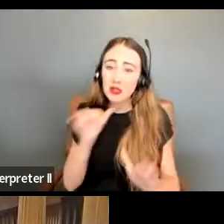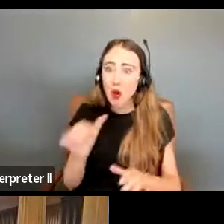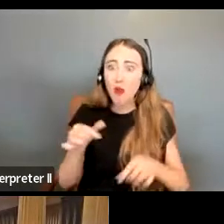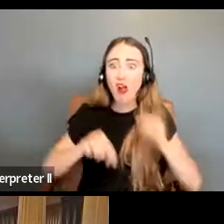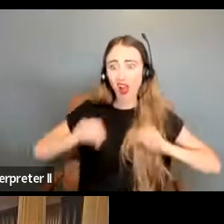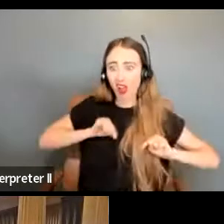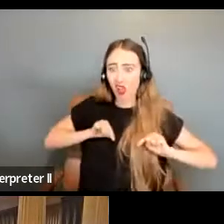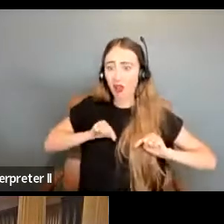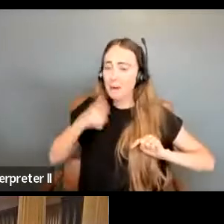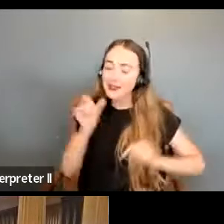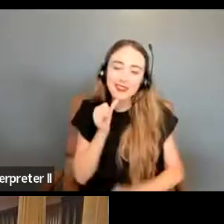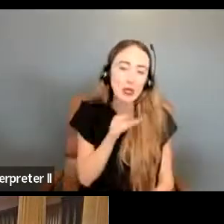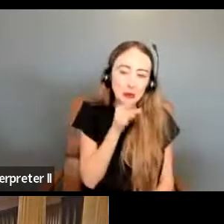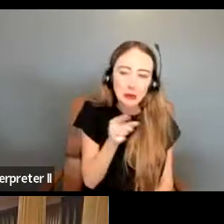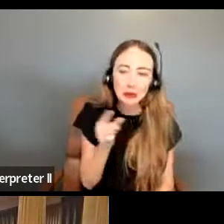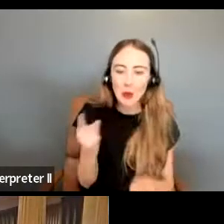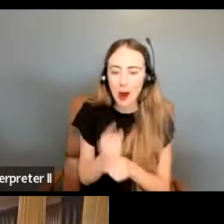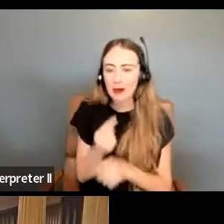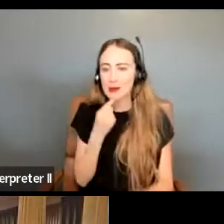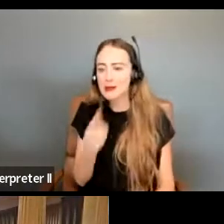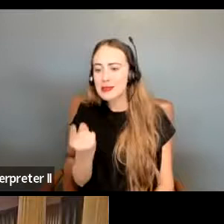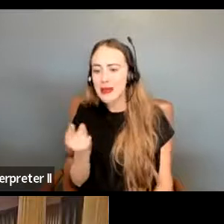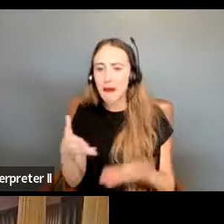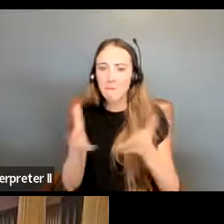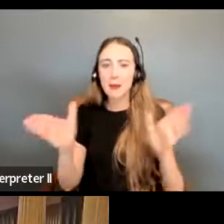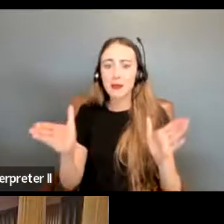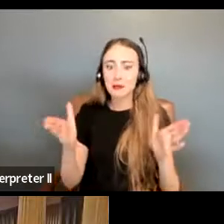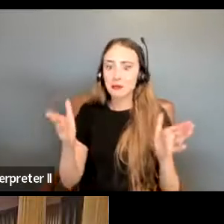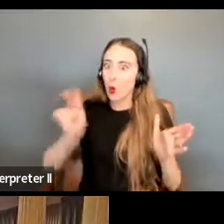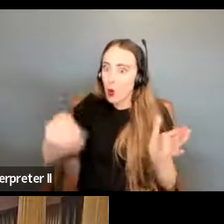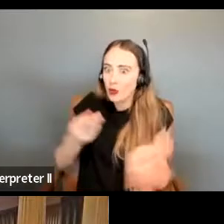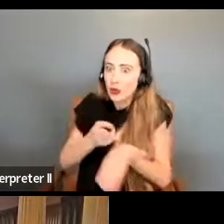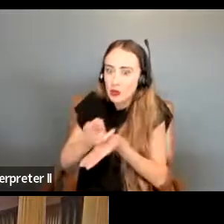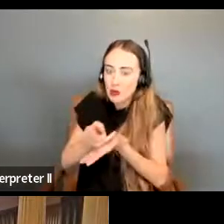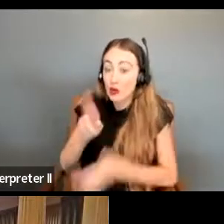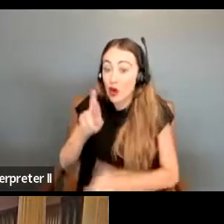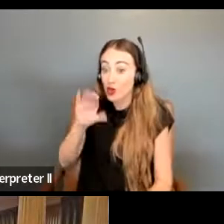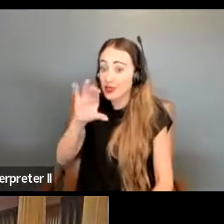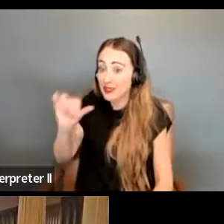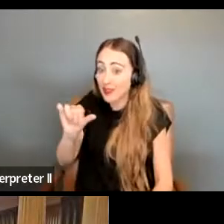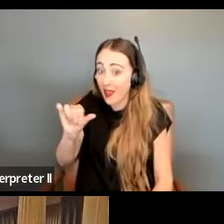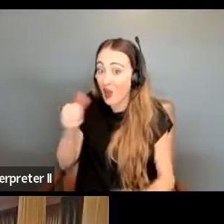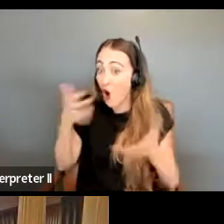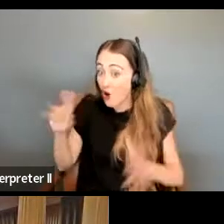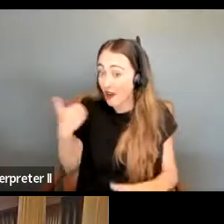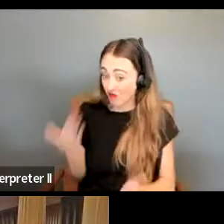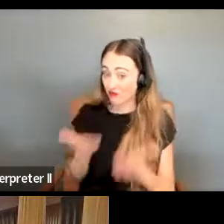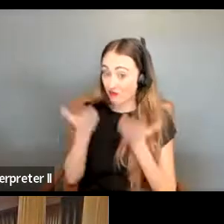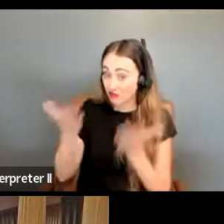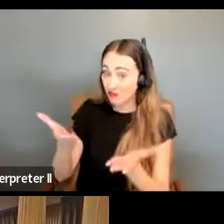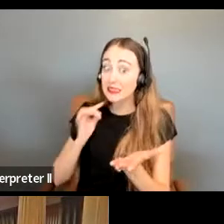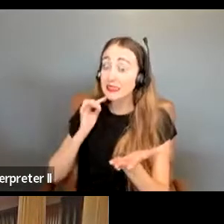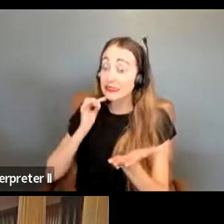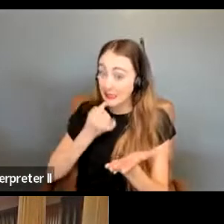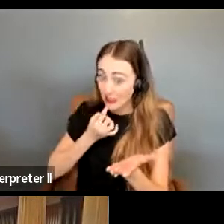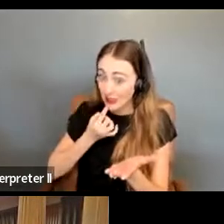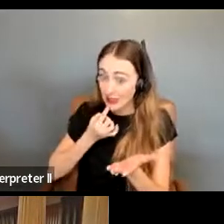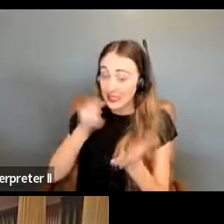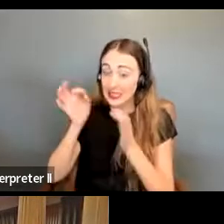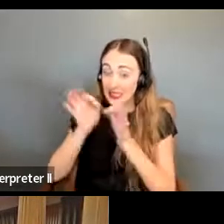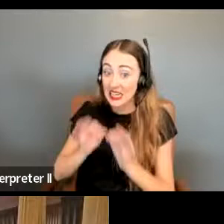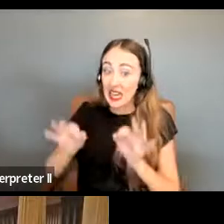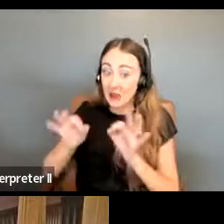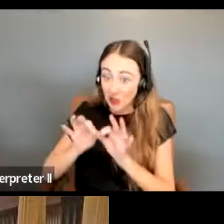now because it's neither true nor accurate to tell the public anything other than the truth, which is the RCCA before us seriously, significantly,